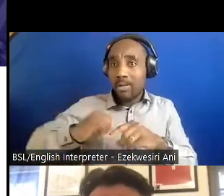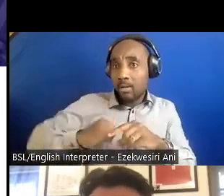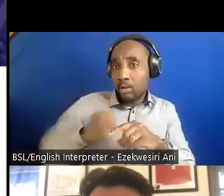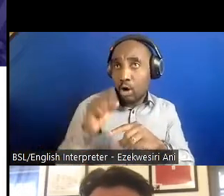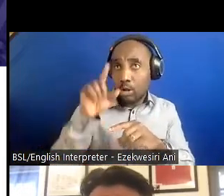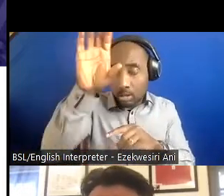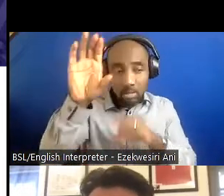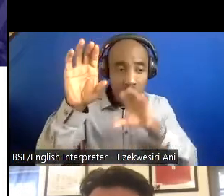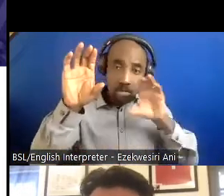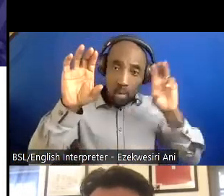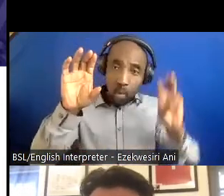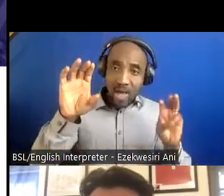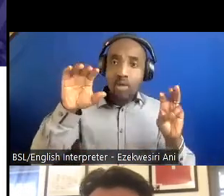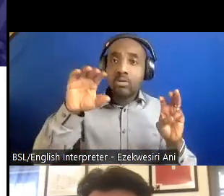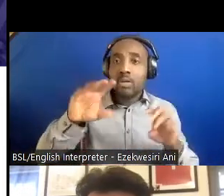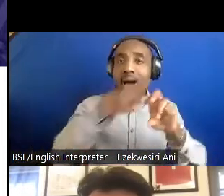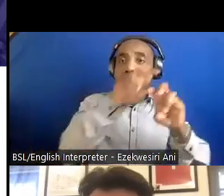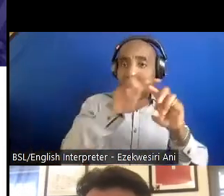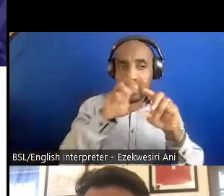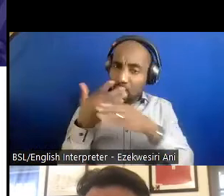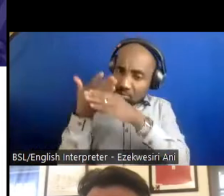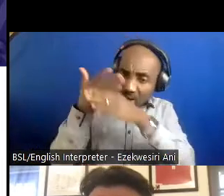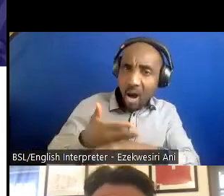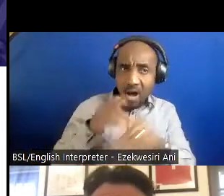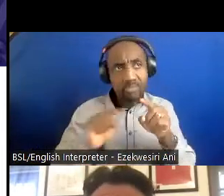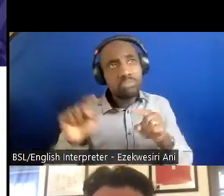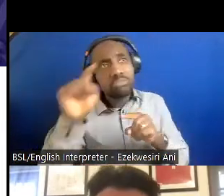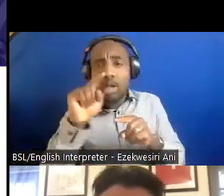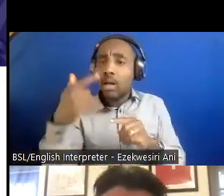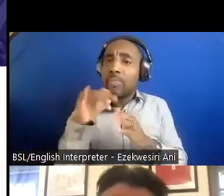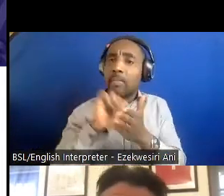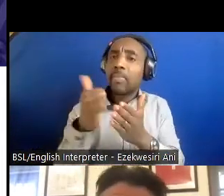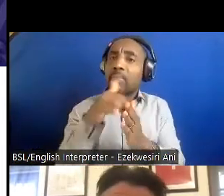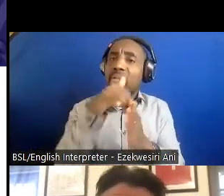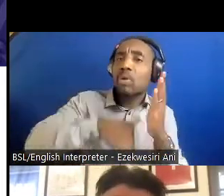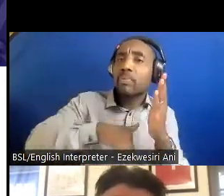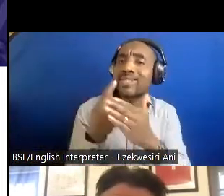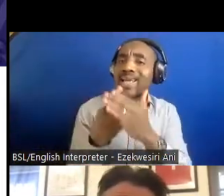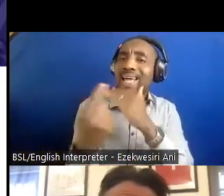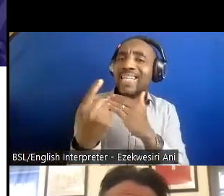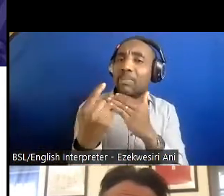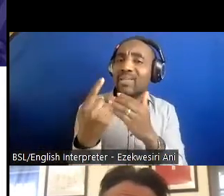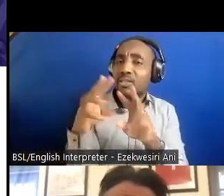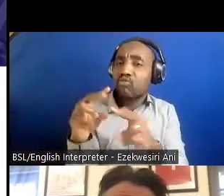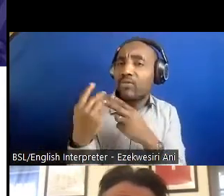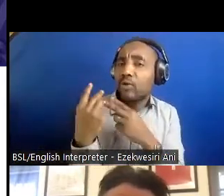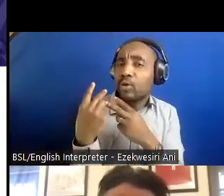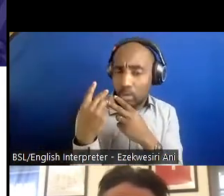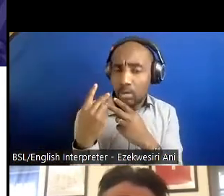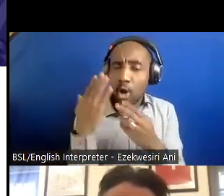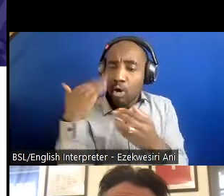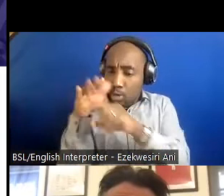been working hard to address this. They published the results of a detailed independent review into tackling racism and